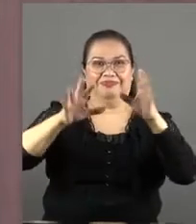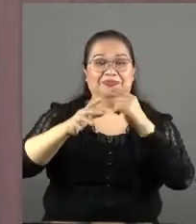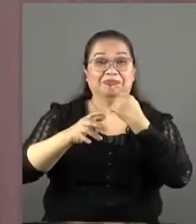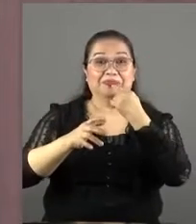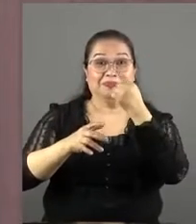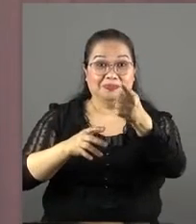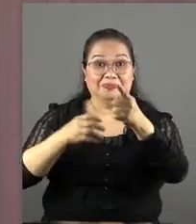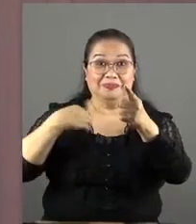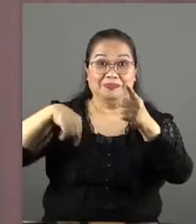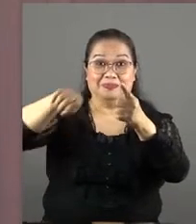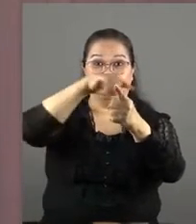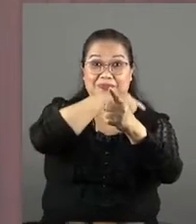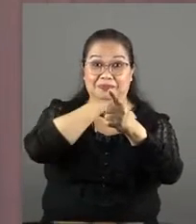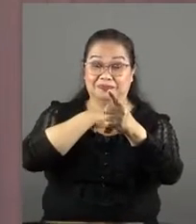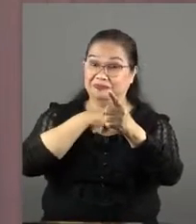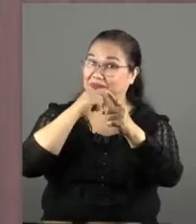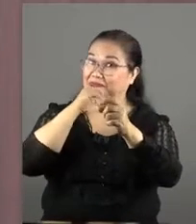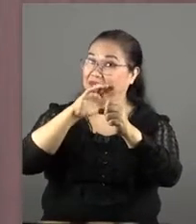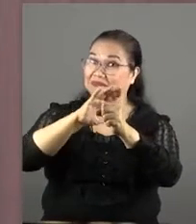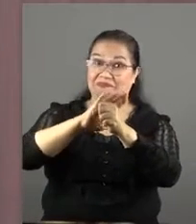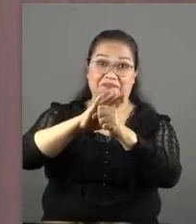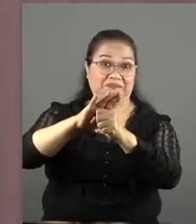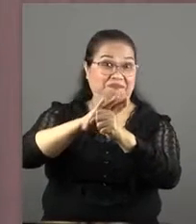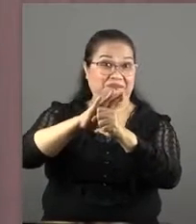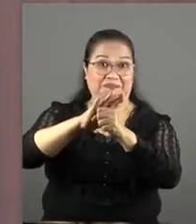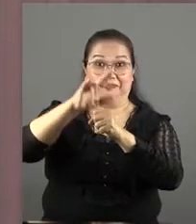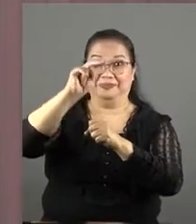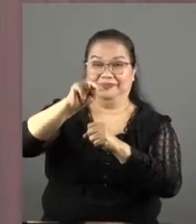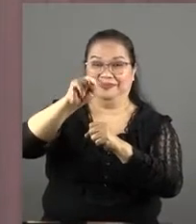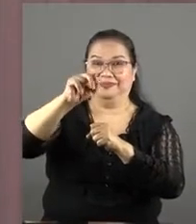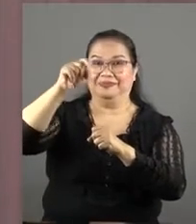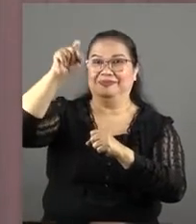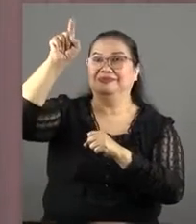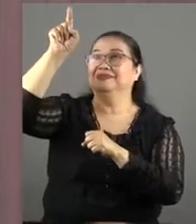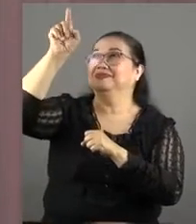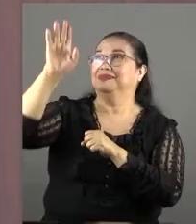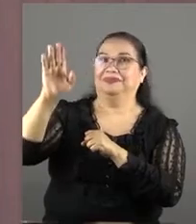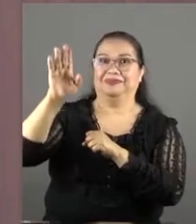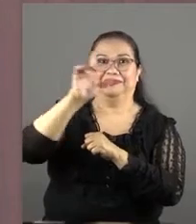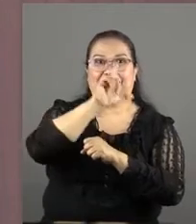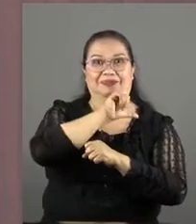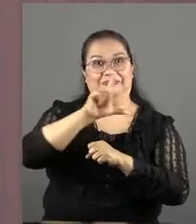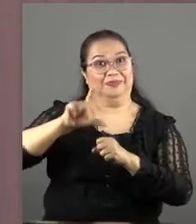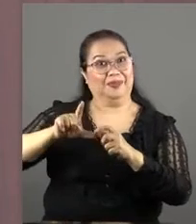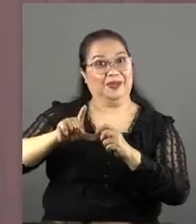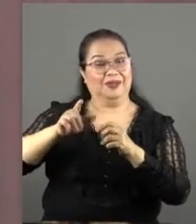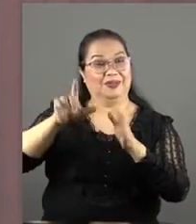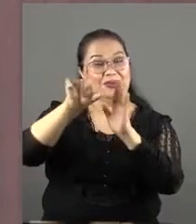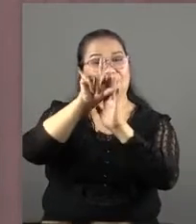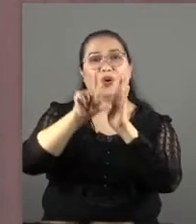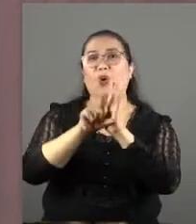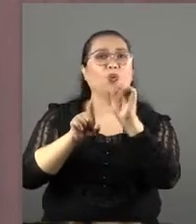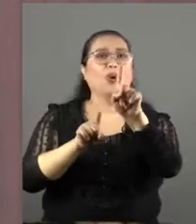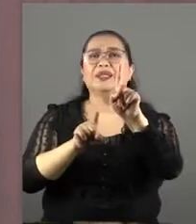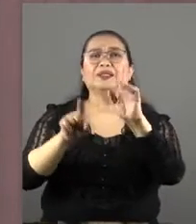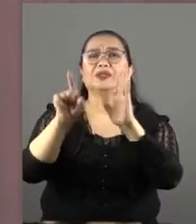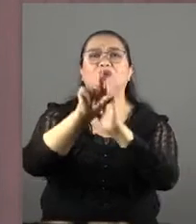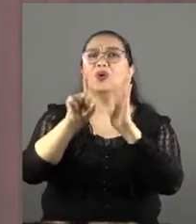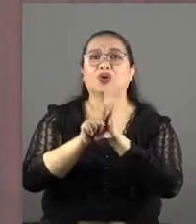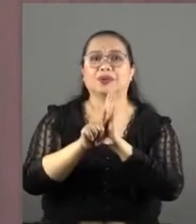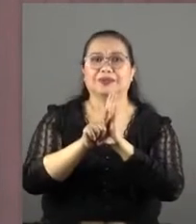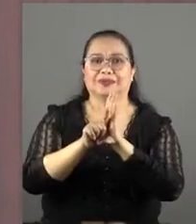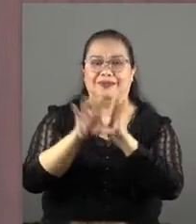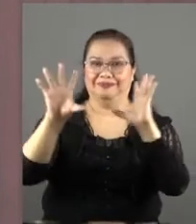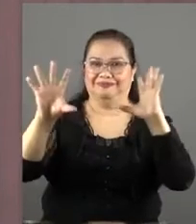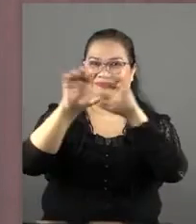this, our insufficiency to meet the demands of the law. What's the law? It's summarized in the